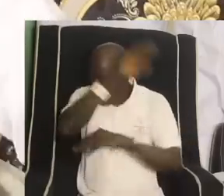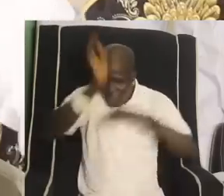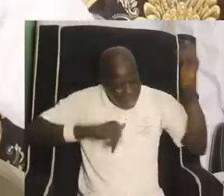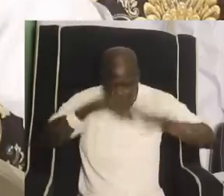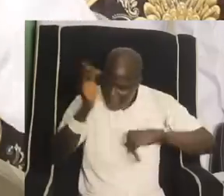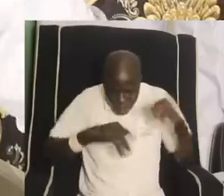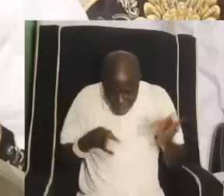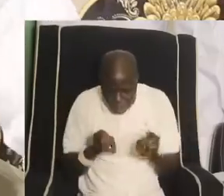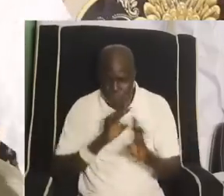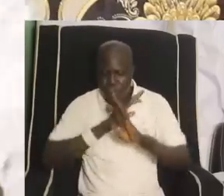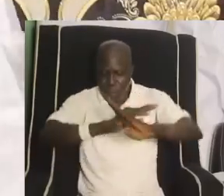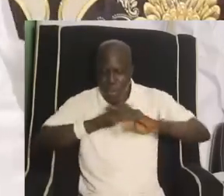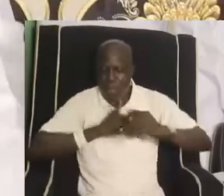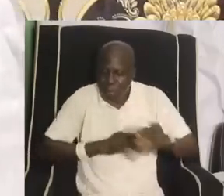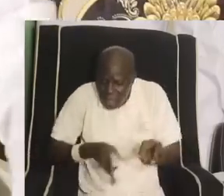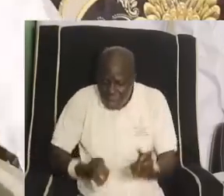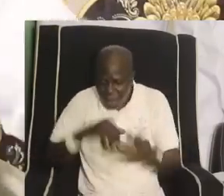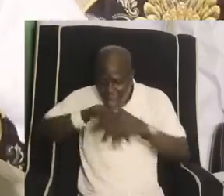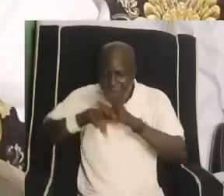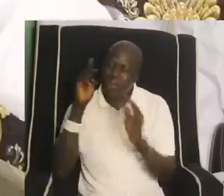that?